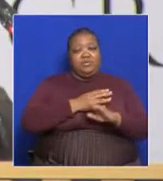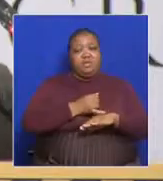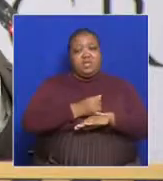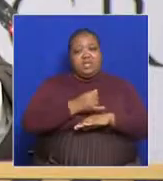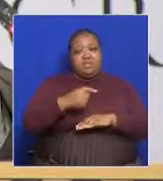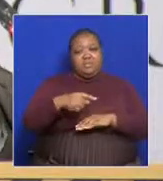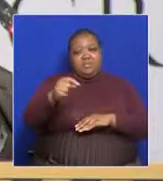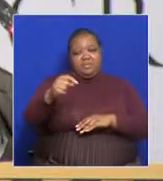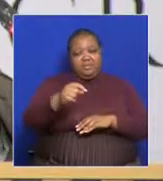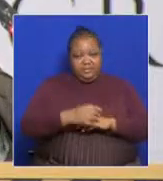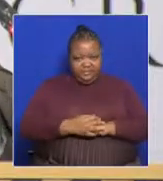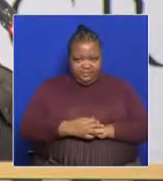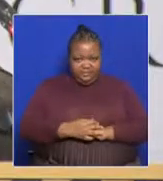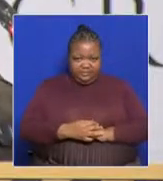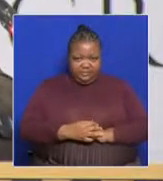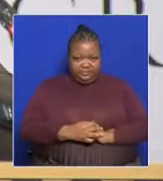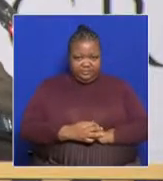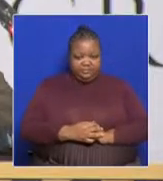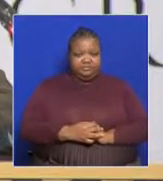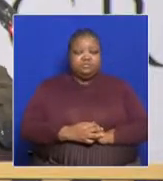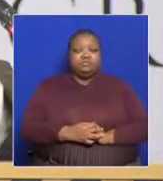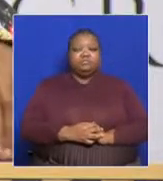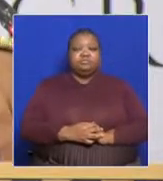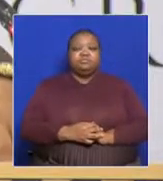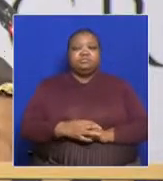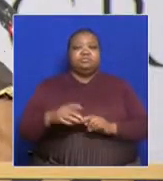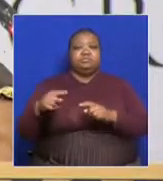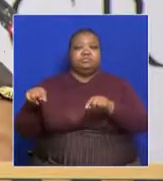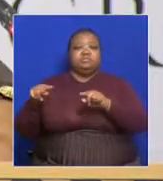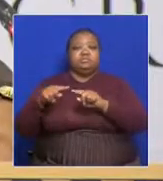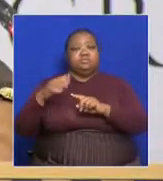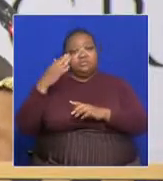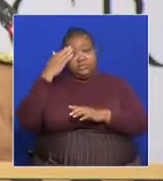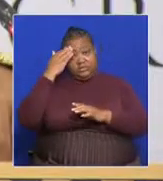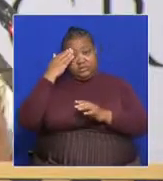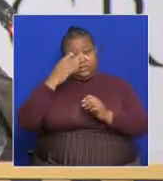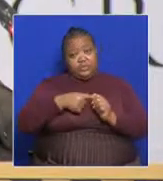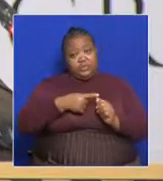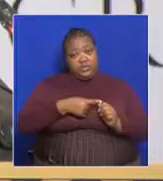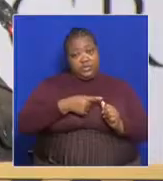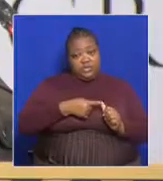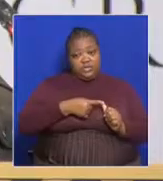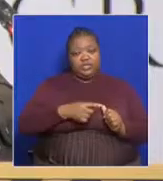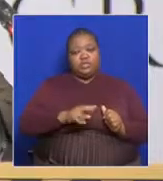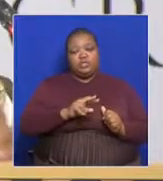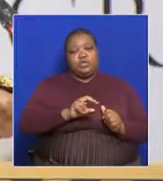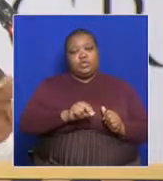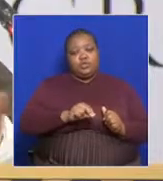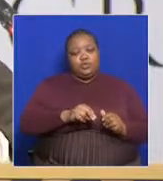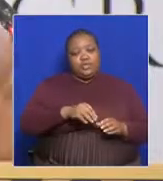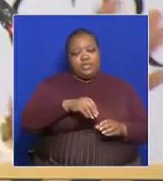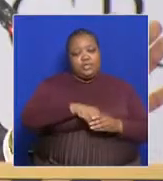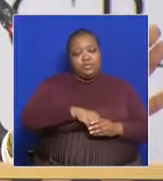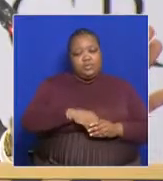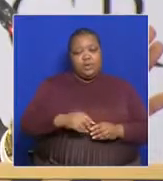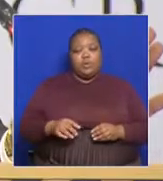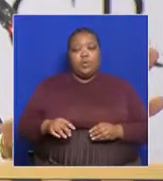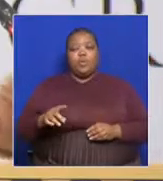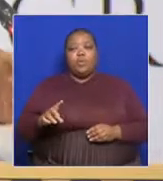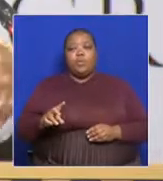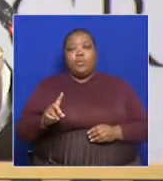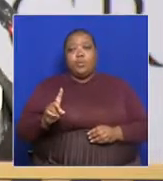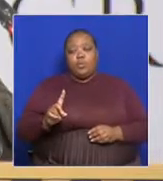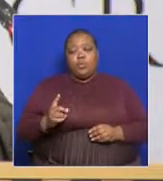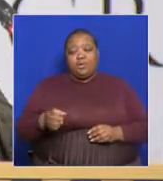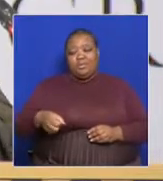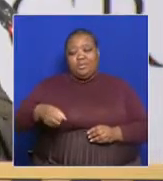But they knew the count of the bags, that it had 20 and one had 21. Maybe they didn't do the maths, but